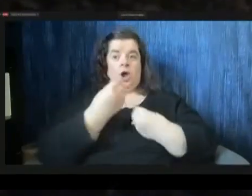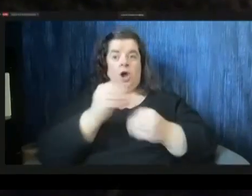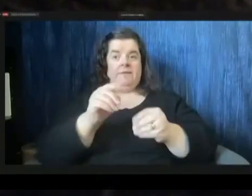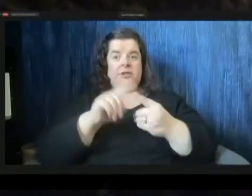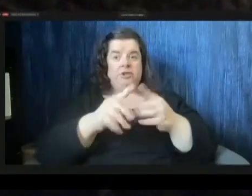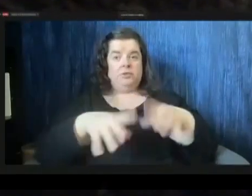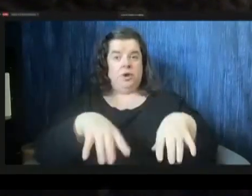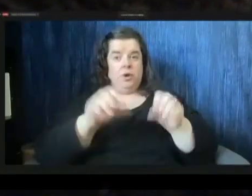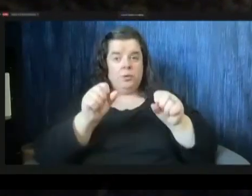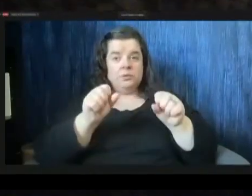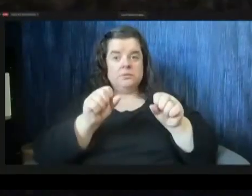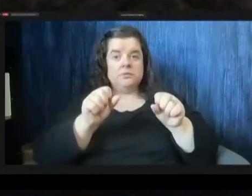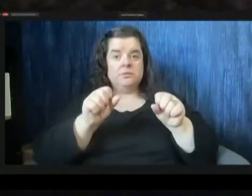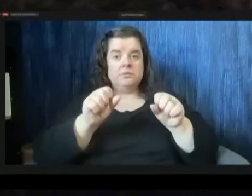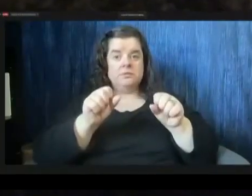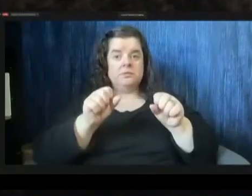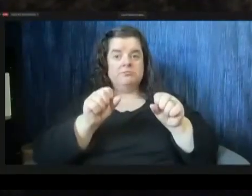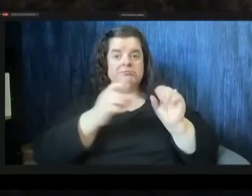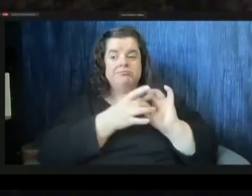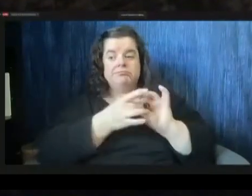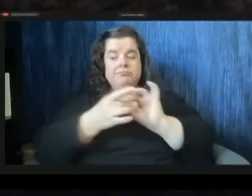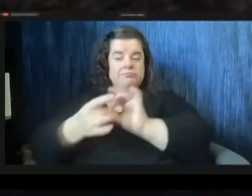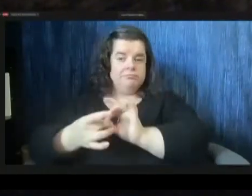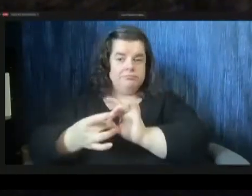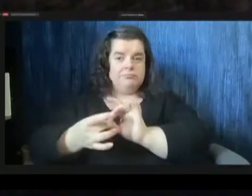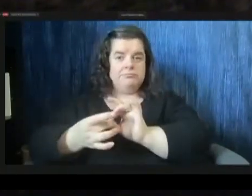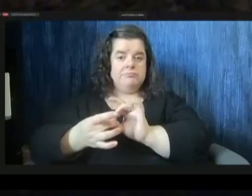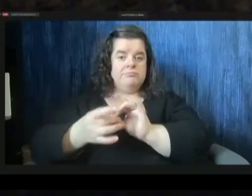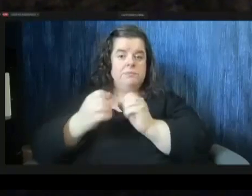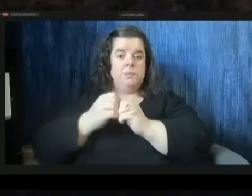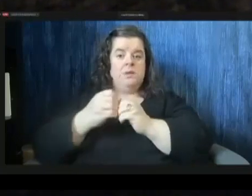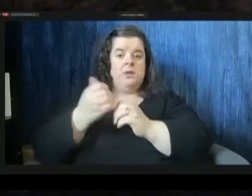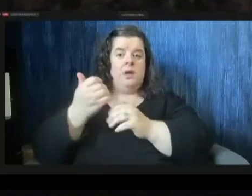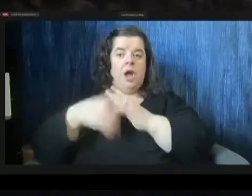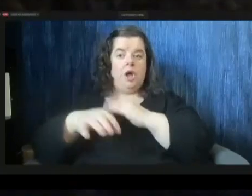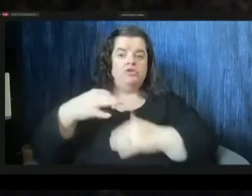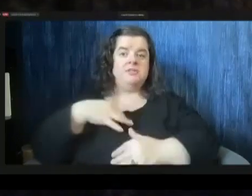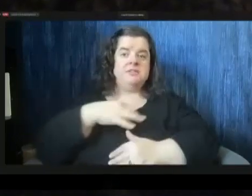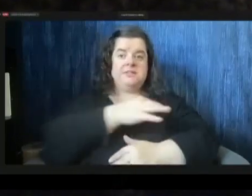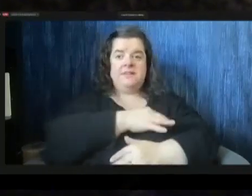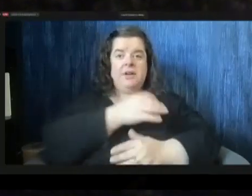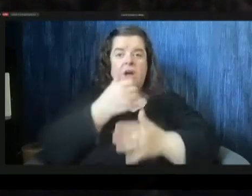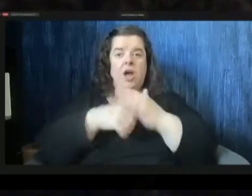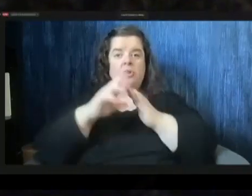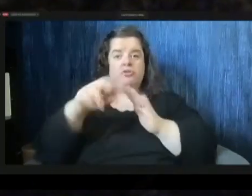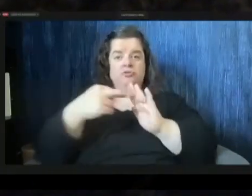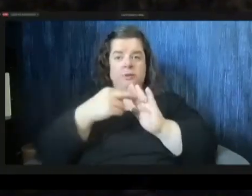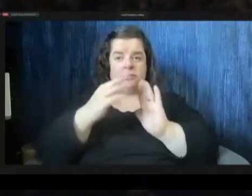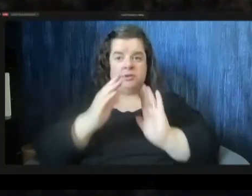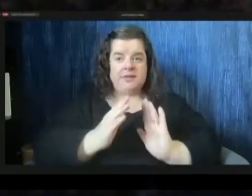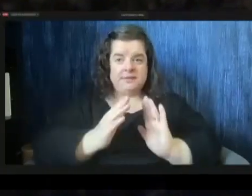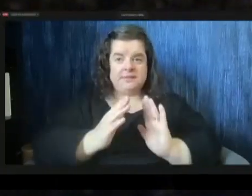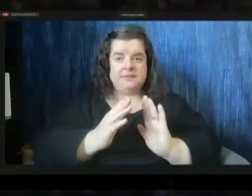to run them in concert with maybe an understaffed or underrepresented